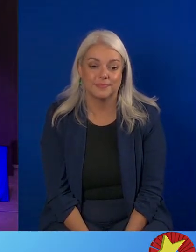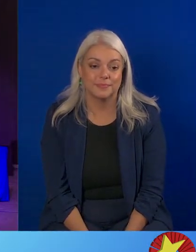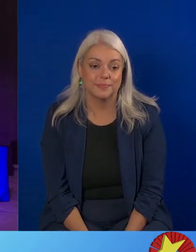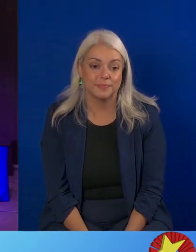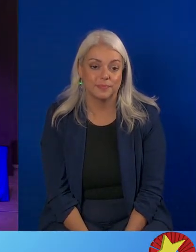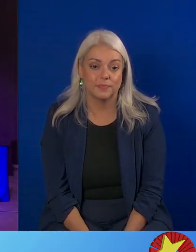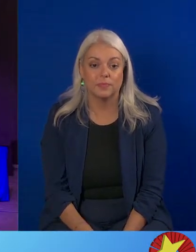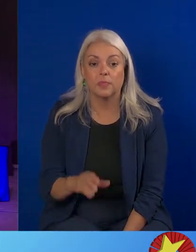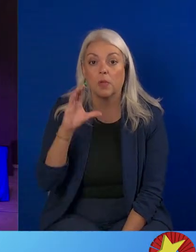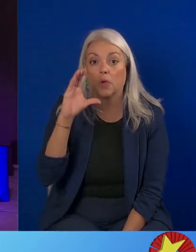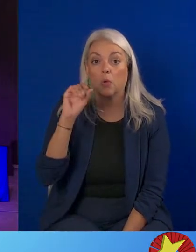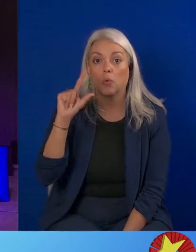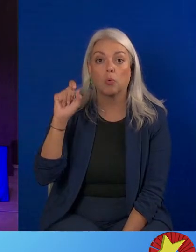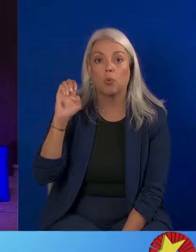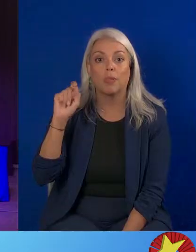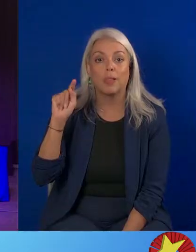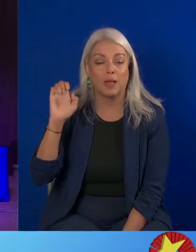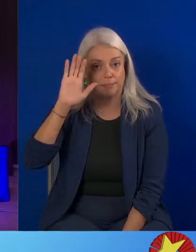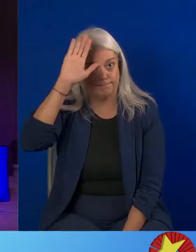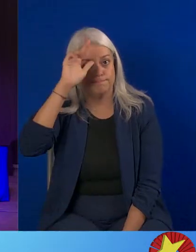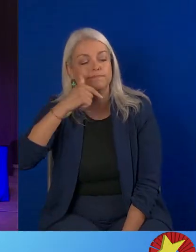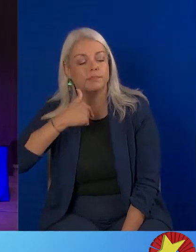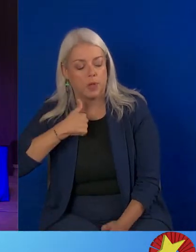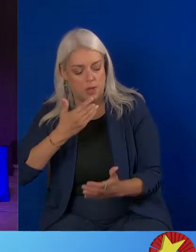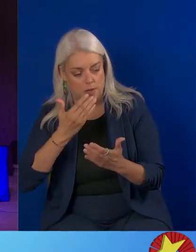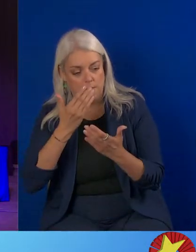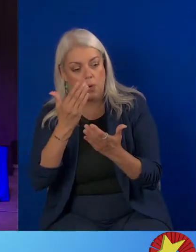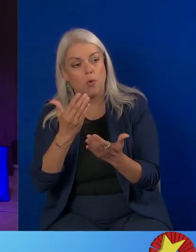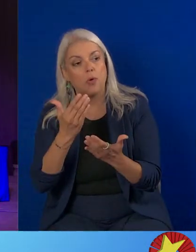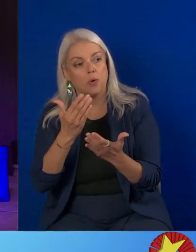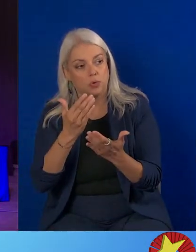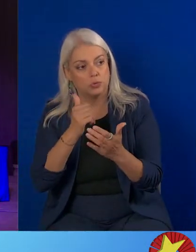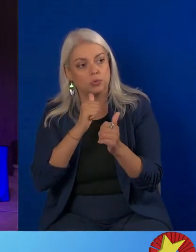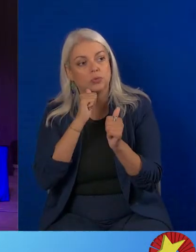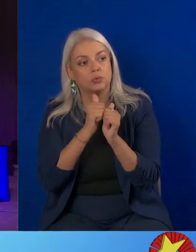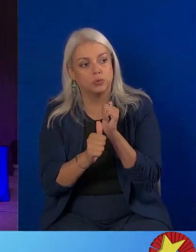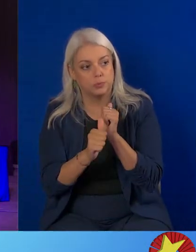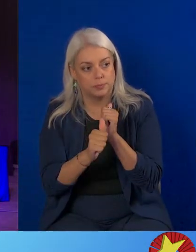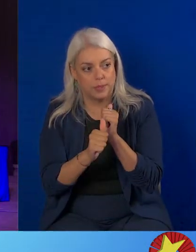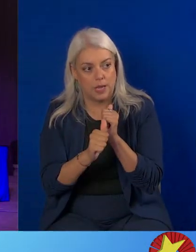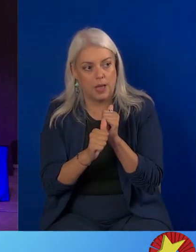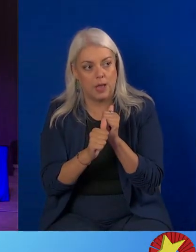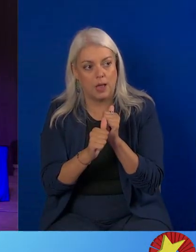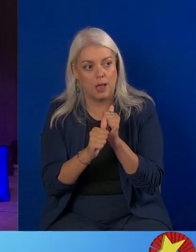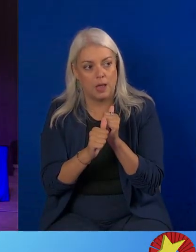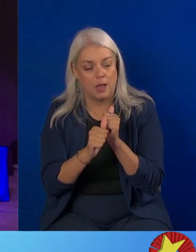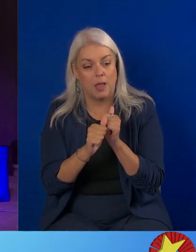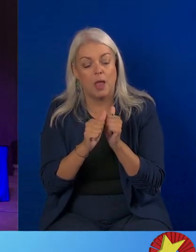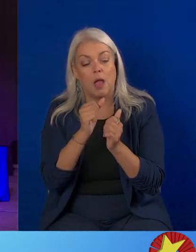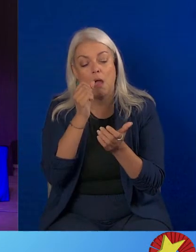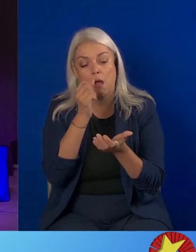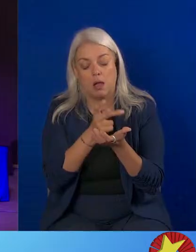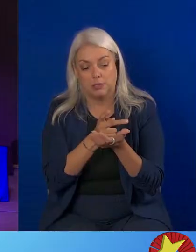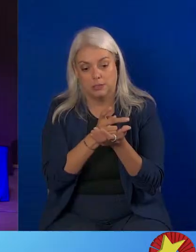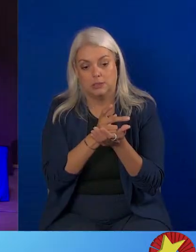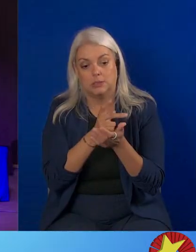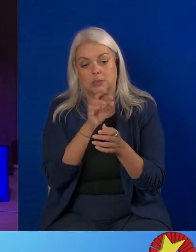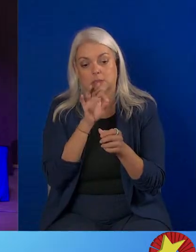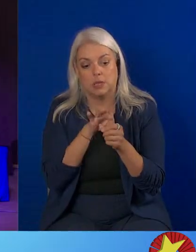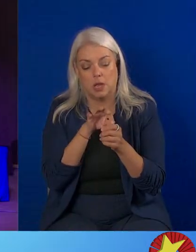This is Colette. I'll make a motion to pass consent agenda